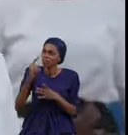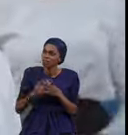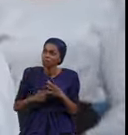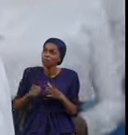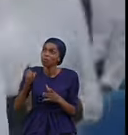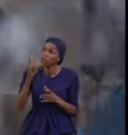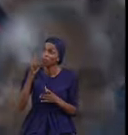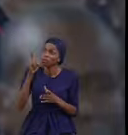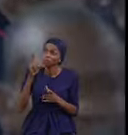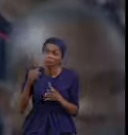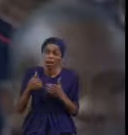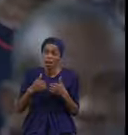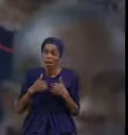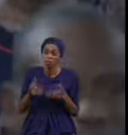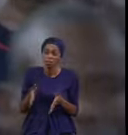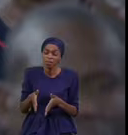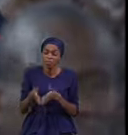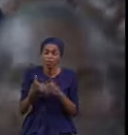not